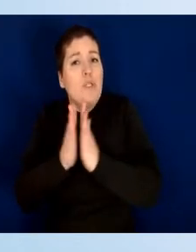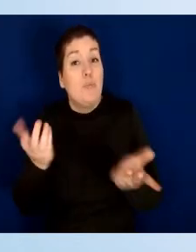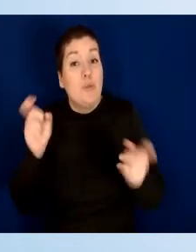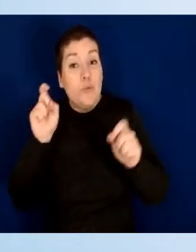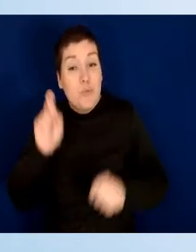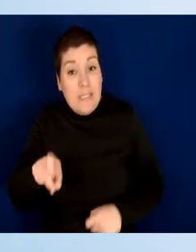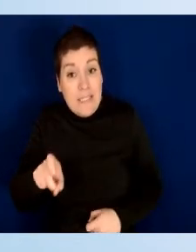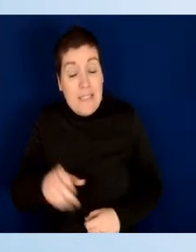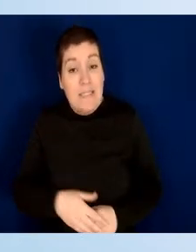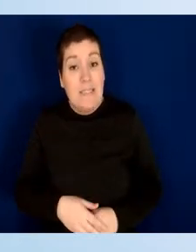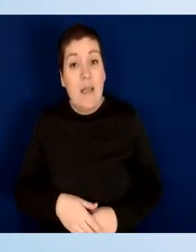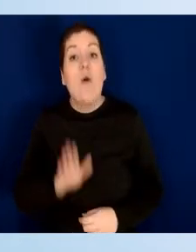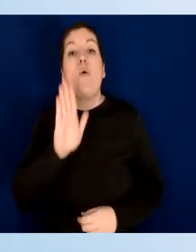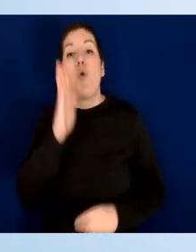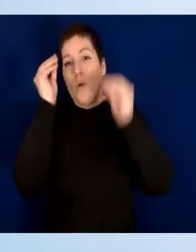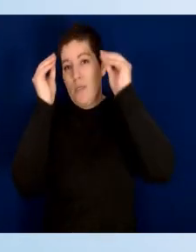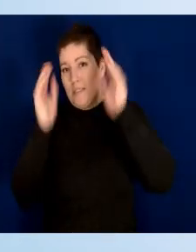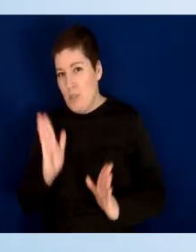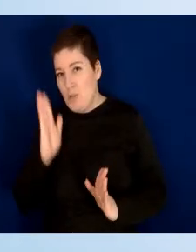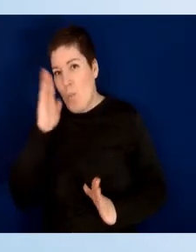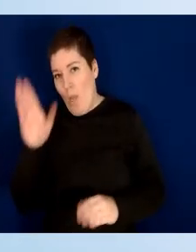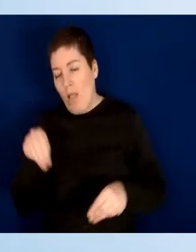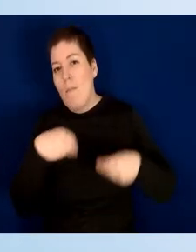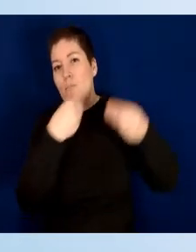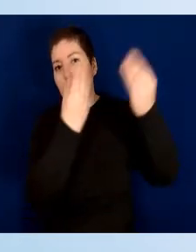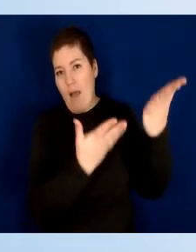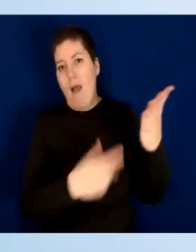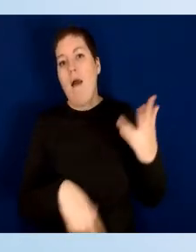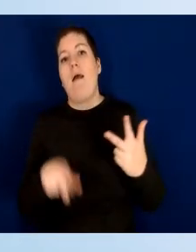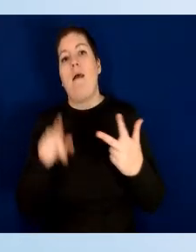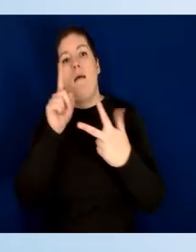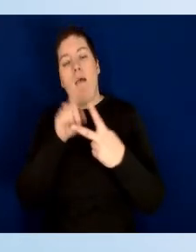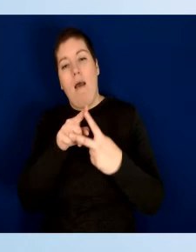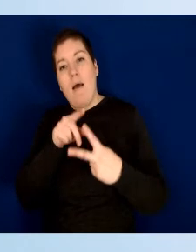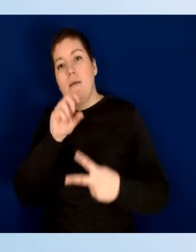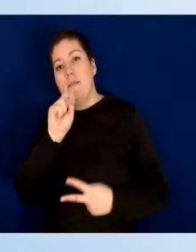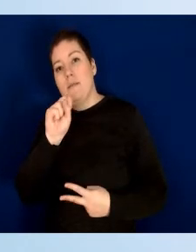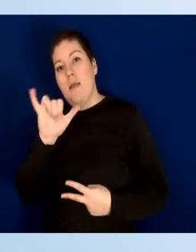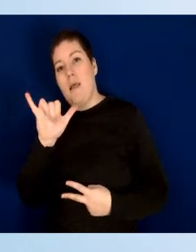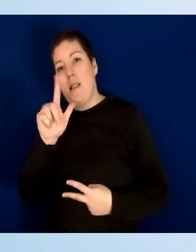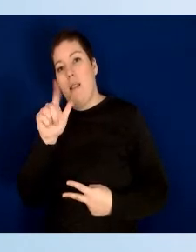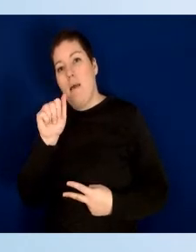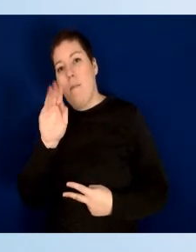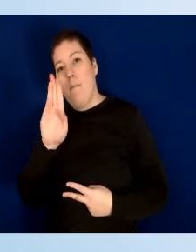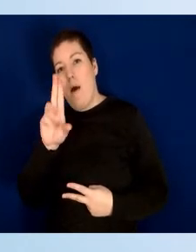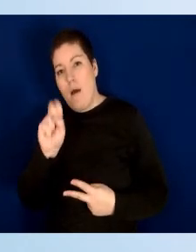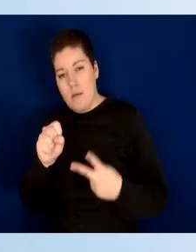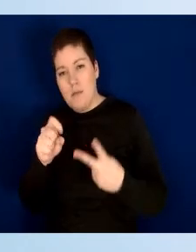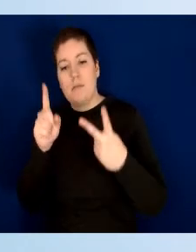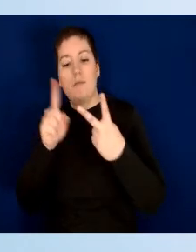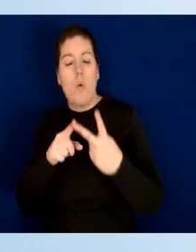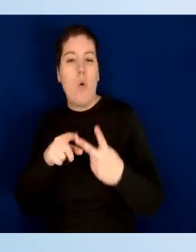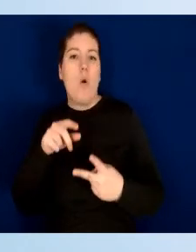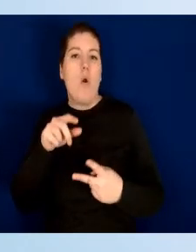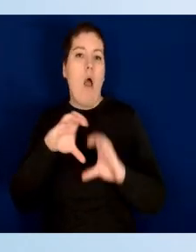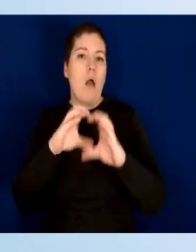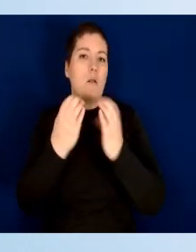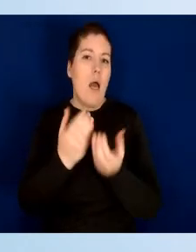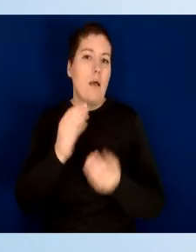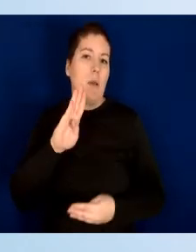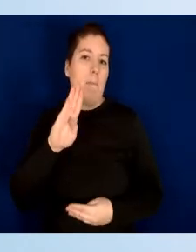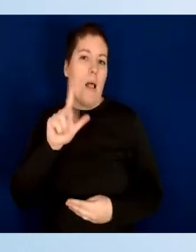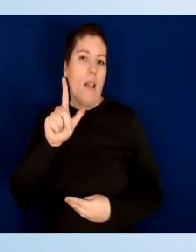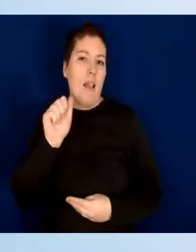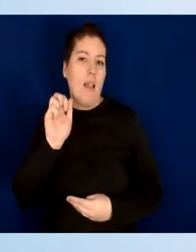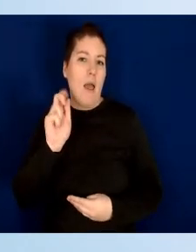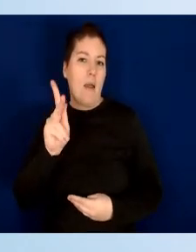you'd have to look on your syllabus, or you'd look on the class Blackboard page or any other class website, or you can search on the college bookstore's website